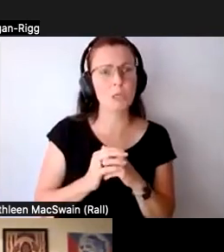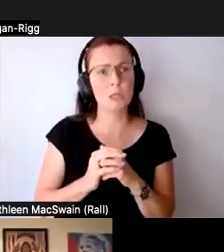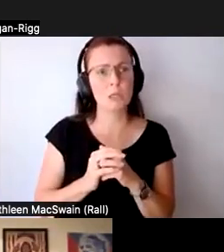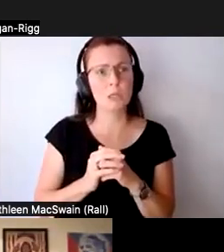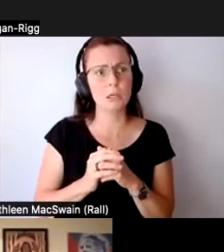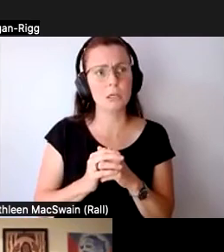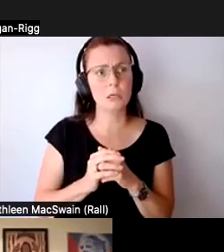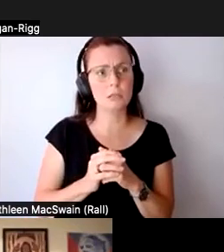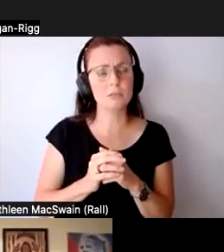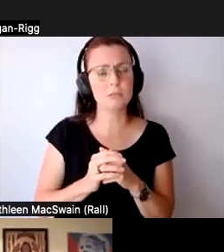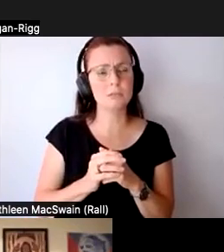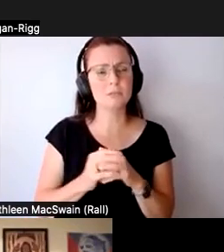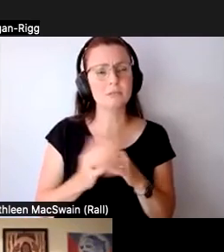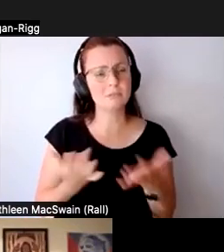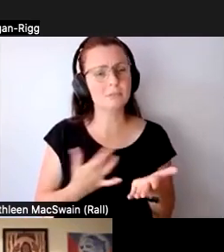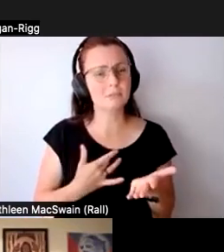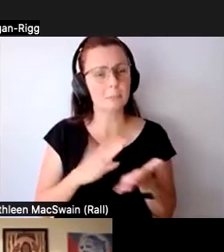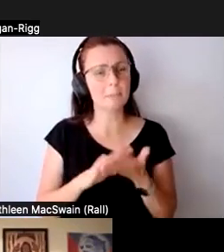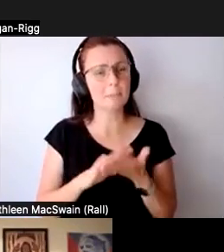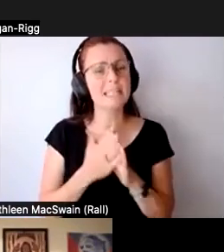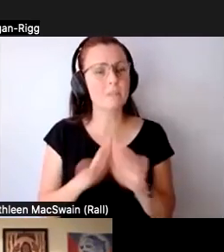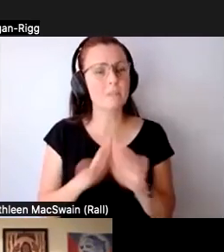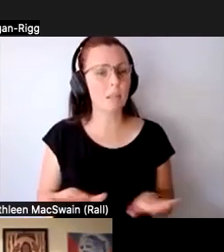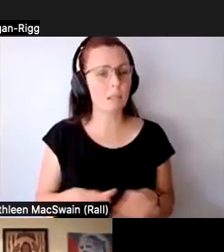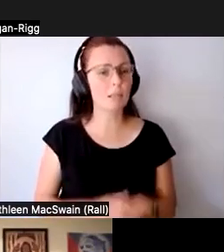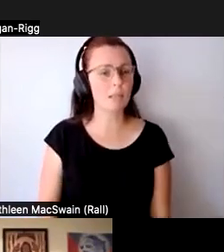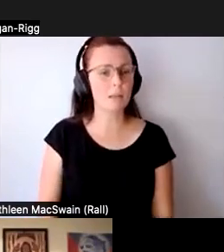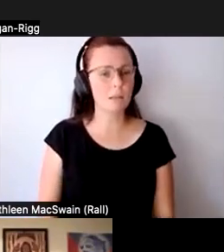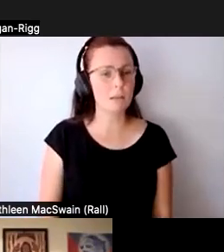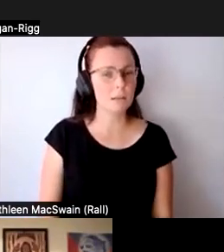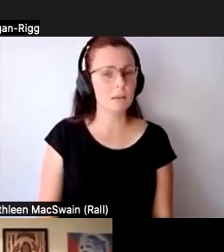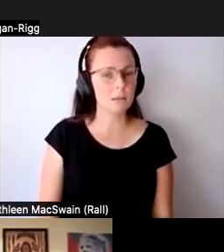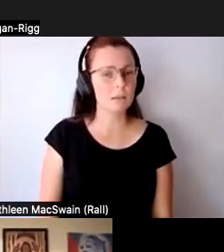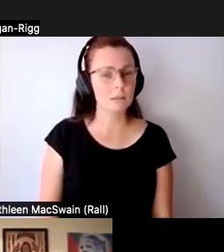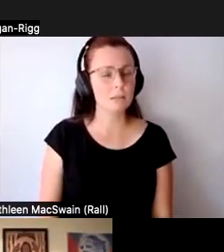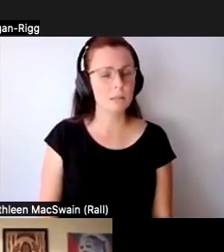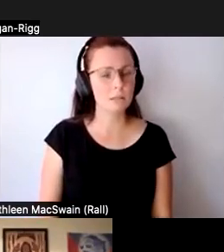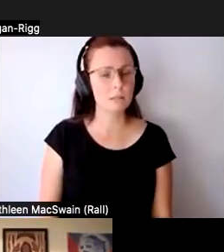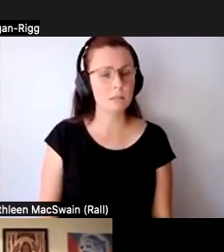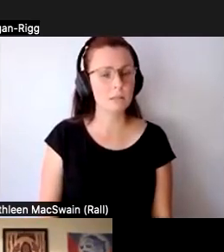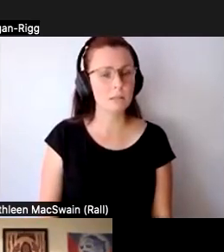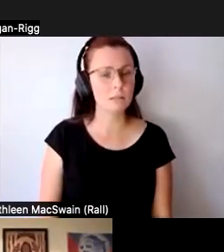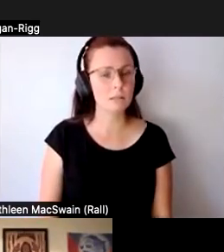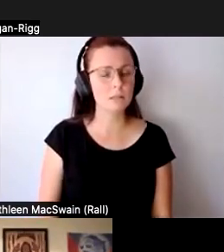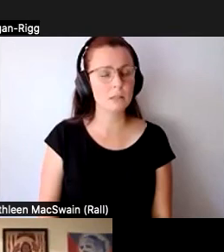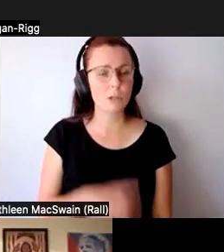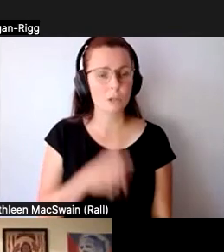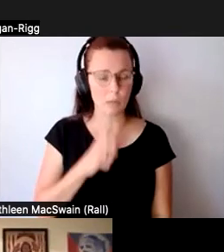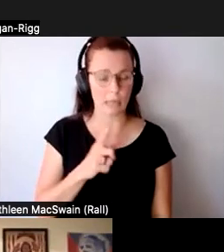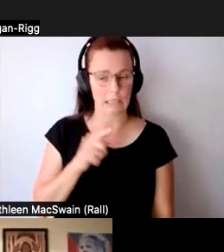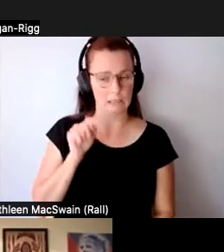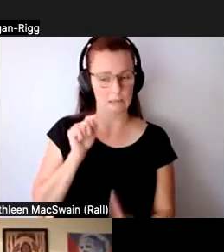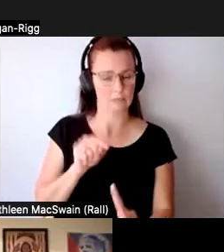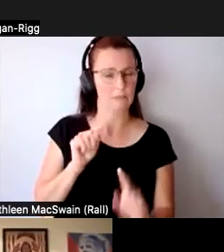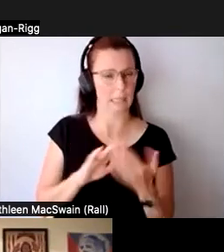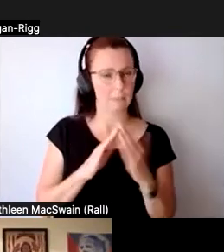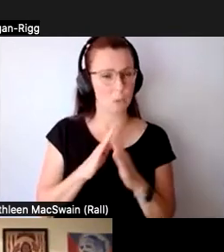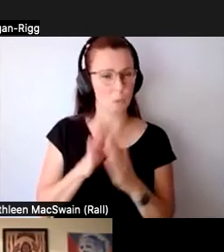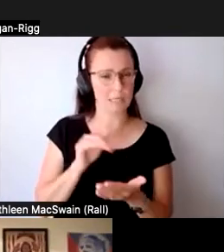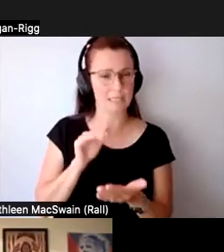Everything was peaceful. It was peaceful, and it was like a community center. It really,